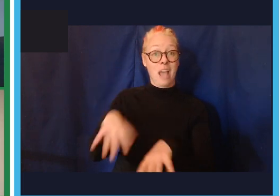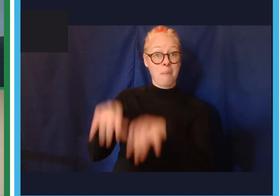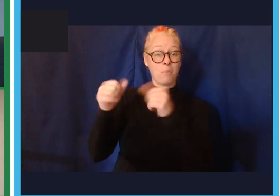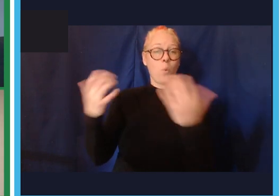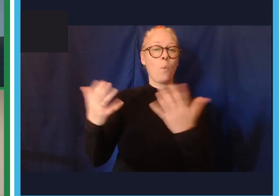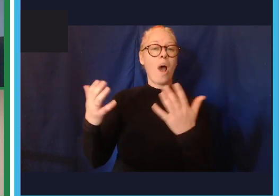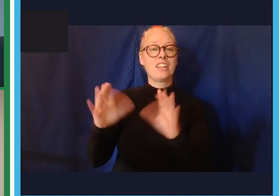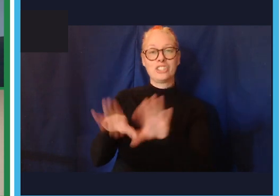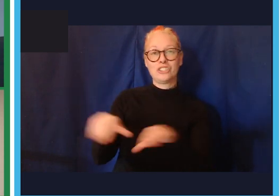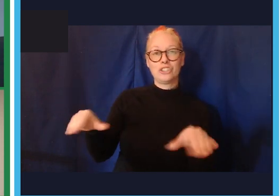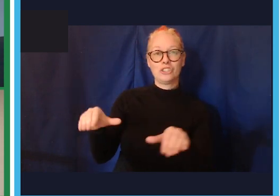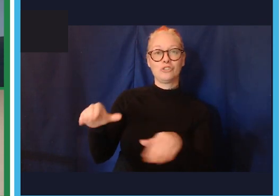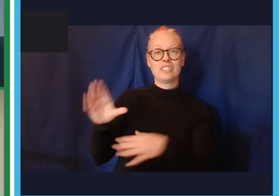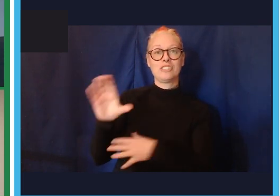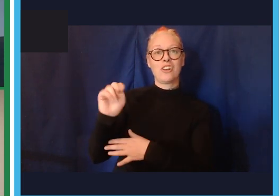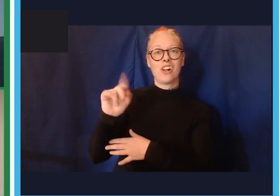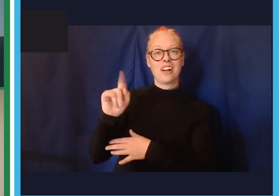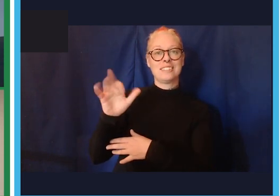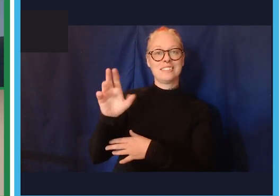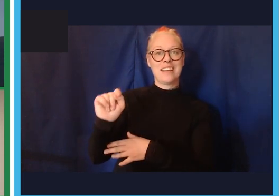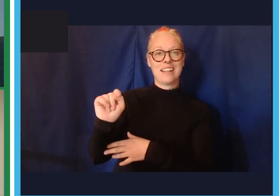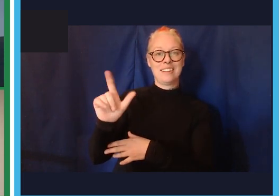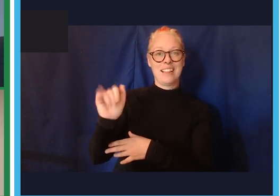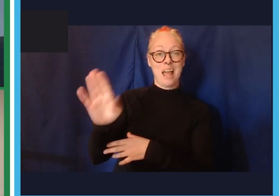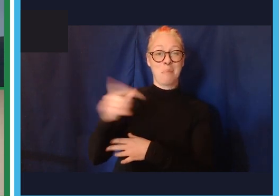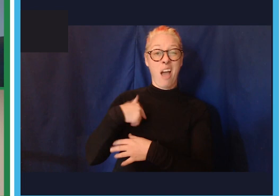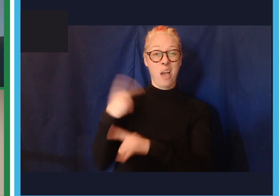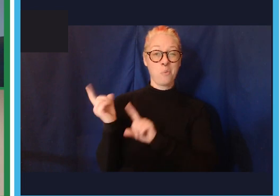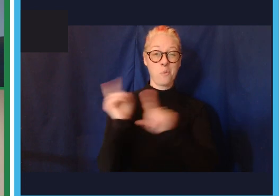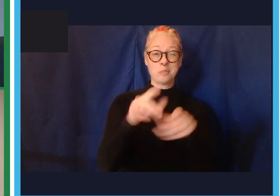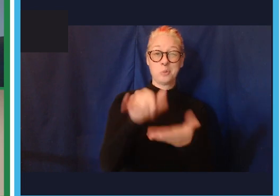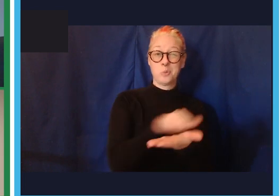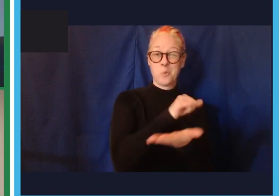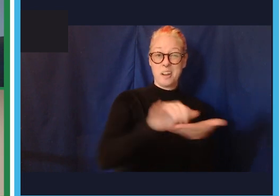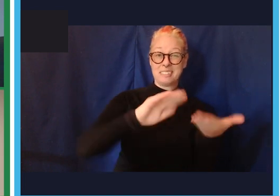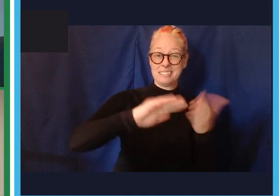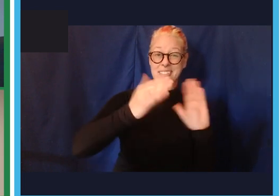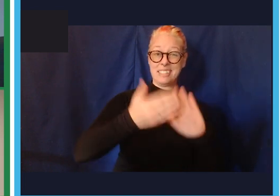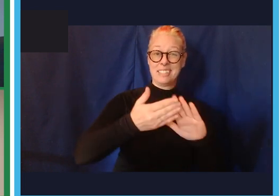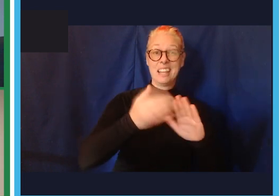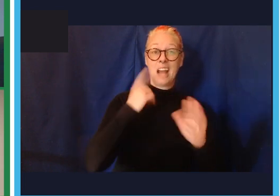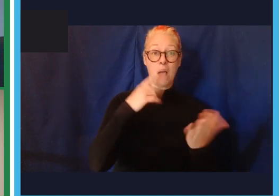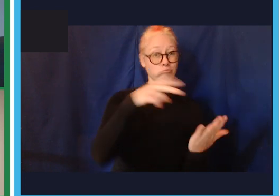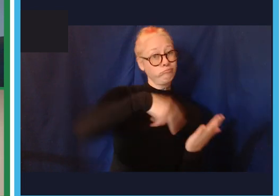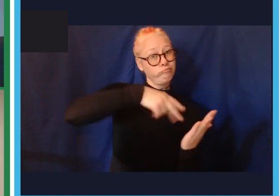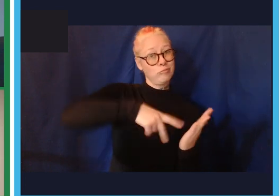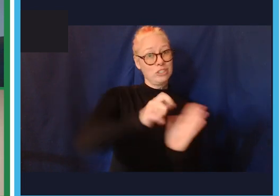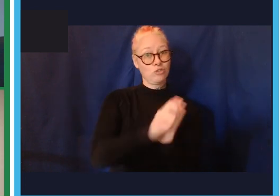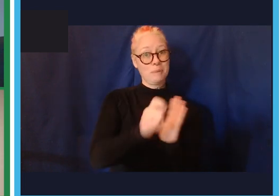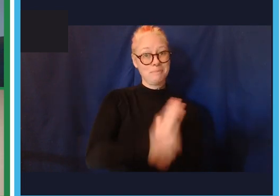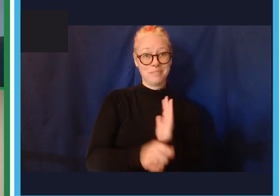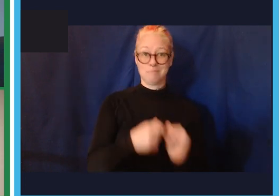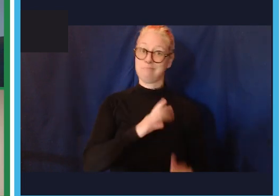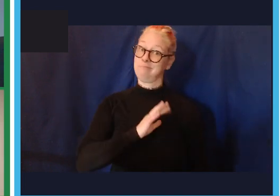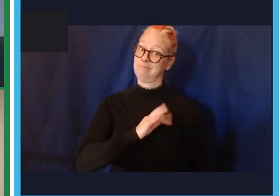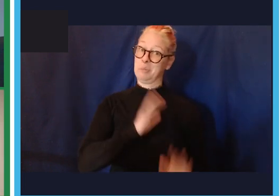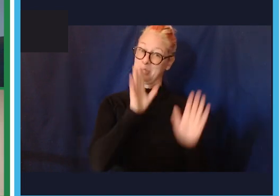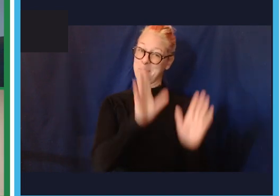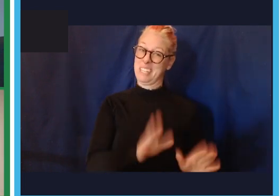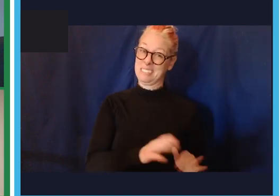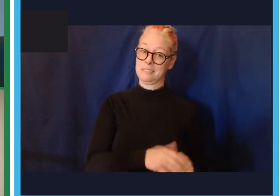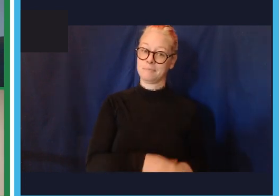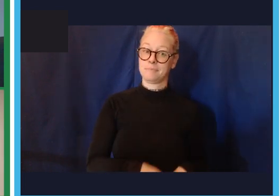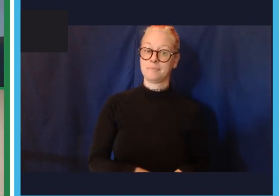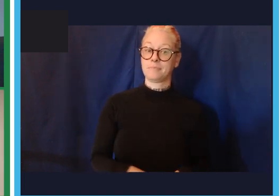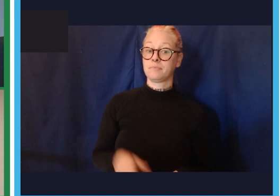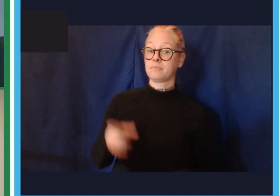I'll just add that a big part of what helped me prepare to get my submission